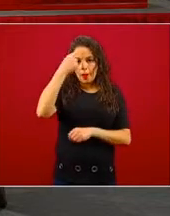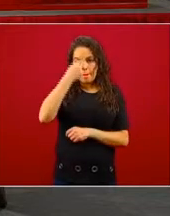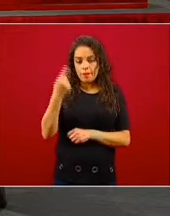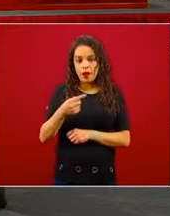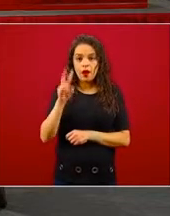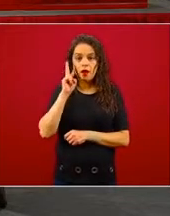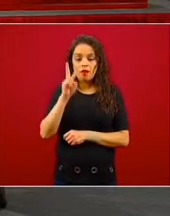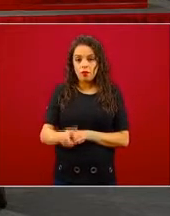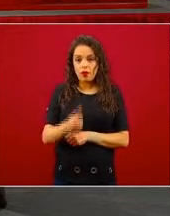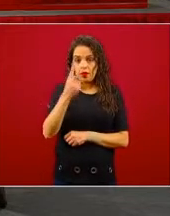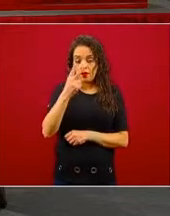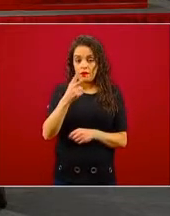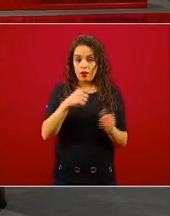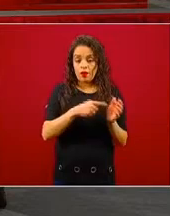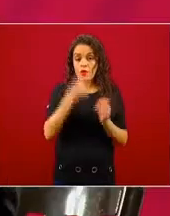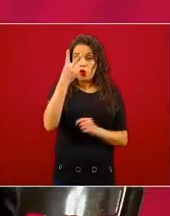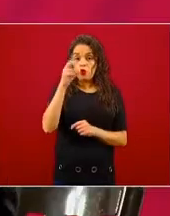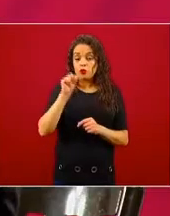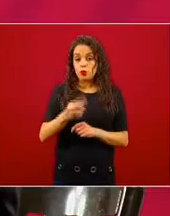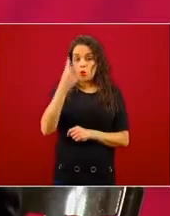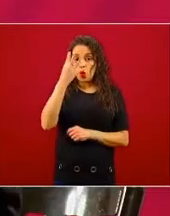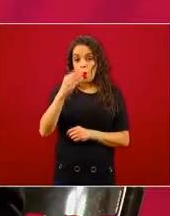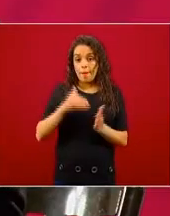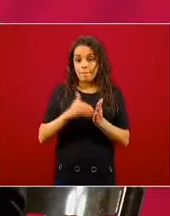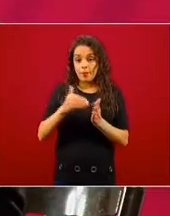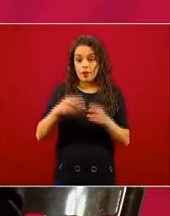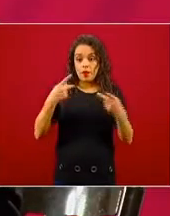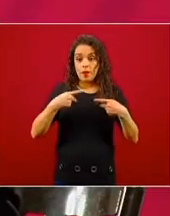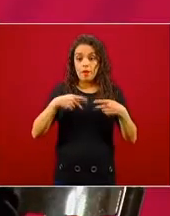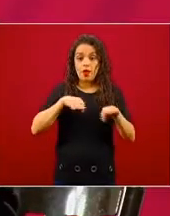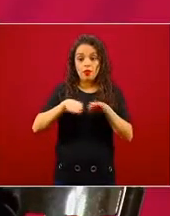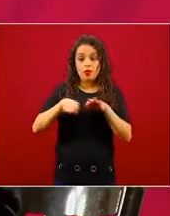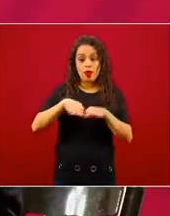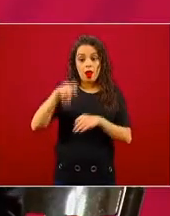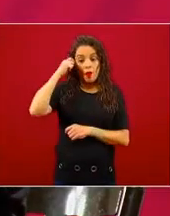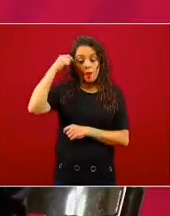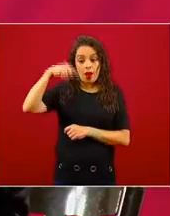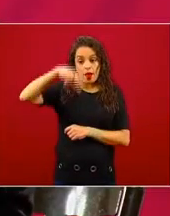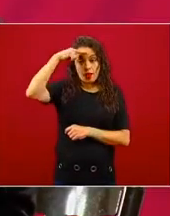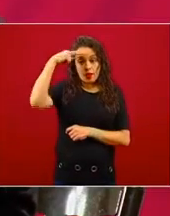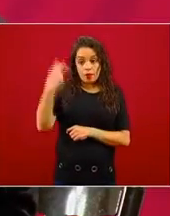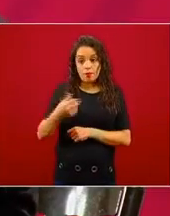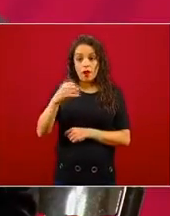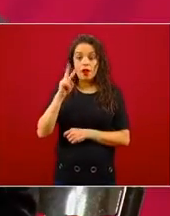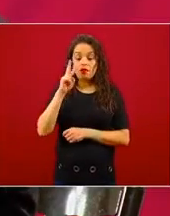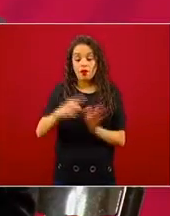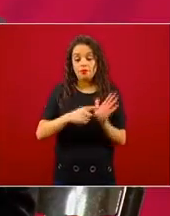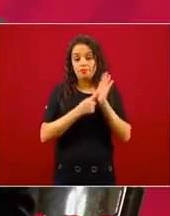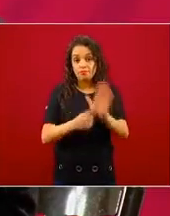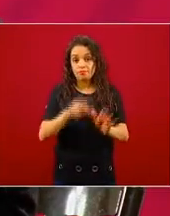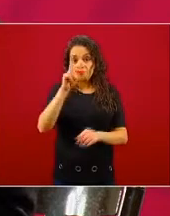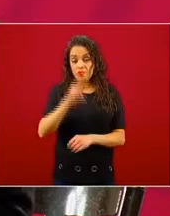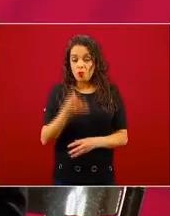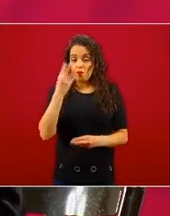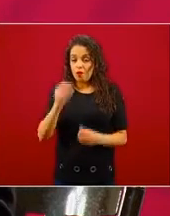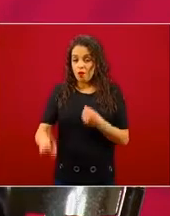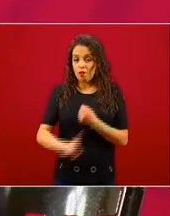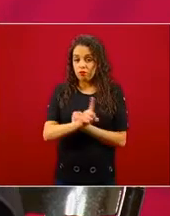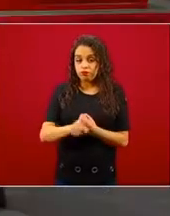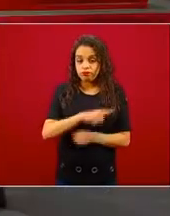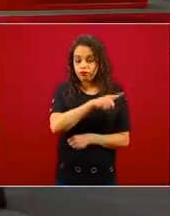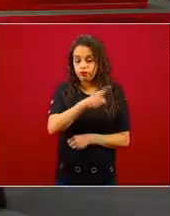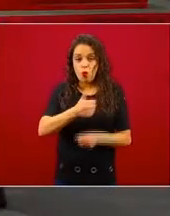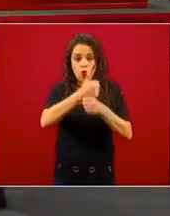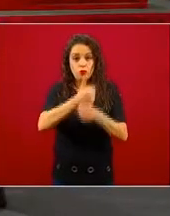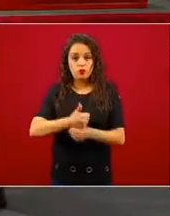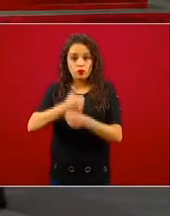has carried out 2.4 a number millones de of trabajadoras del campaigns hogar en to México make y mostrar los 2.4 problemas que million domestic enfrentan. workers more Por lo visible tanto, y en in Mexico